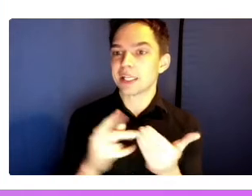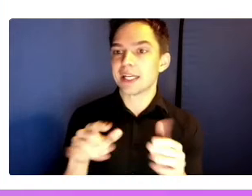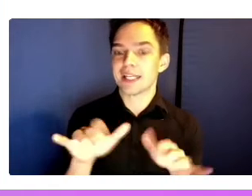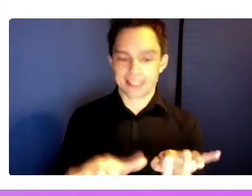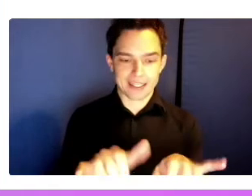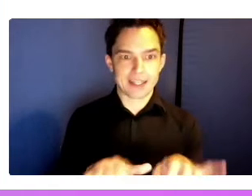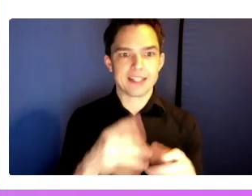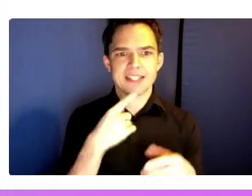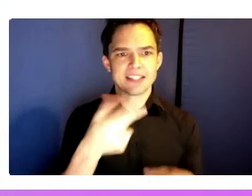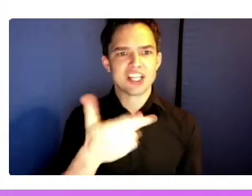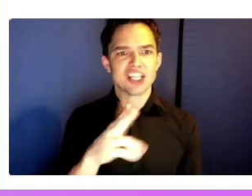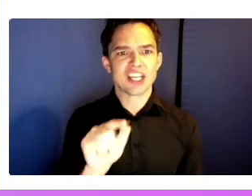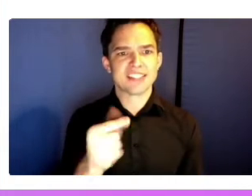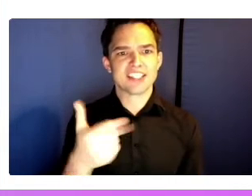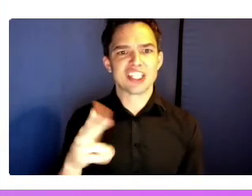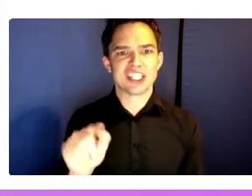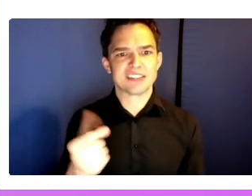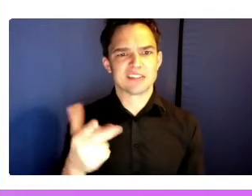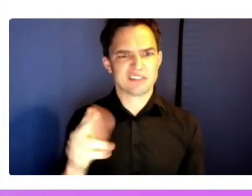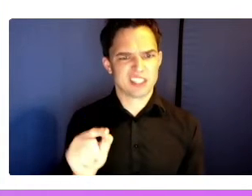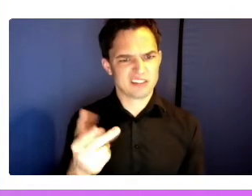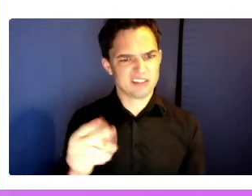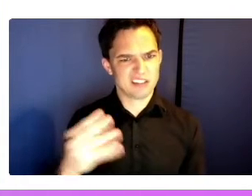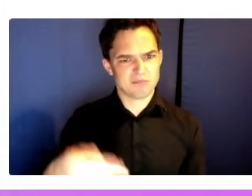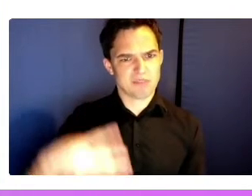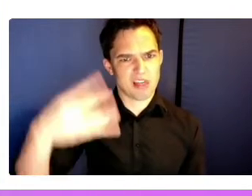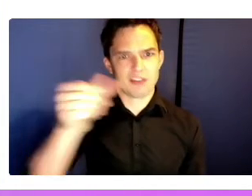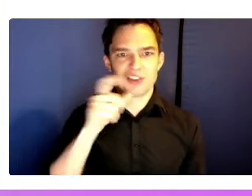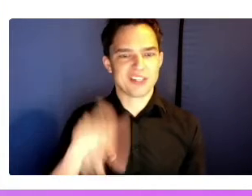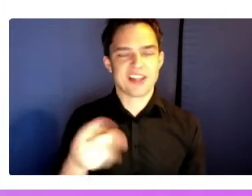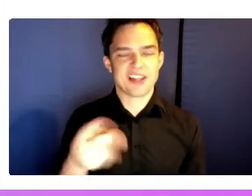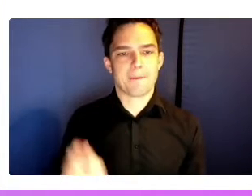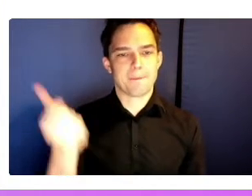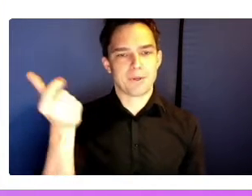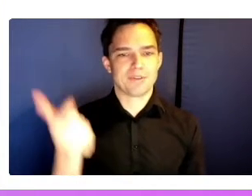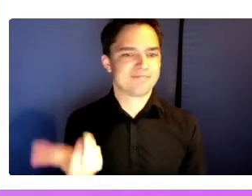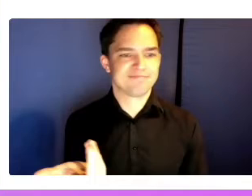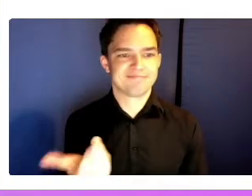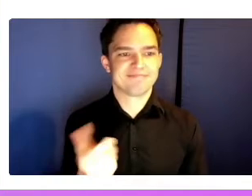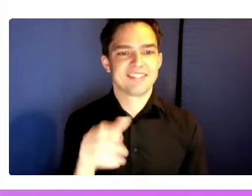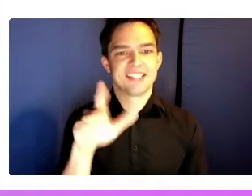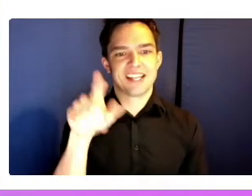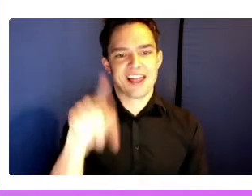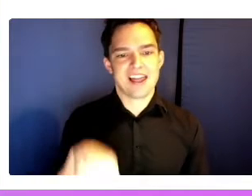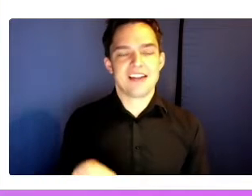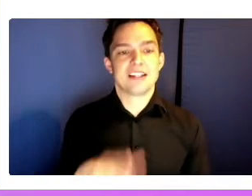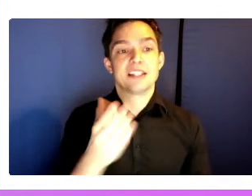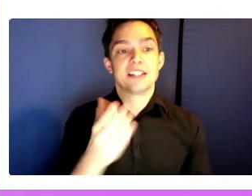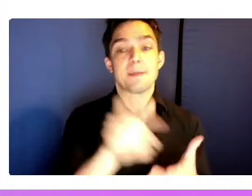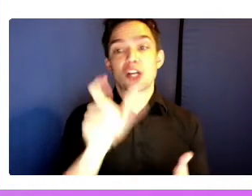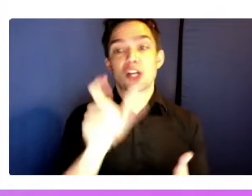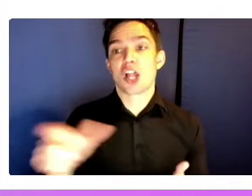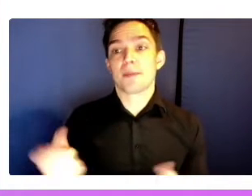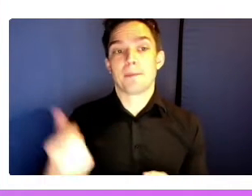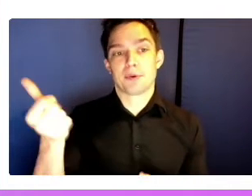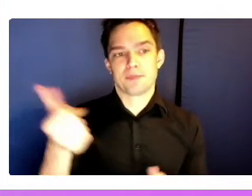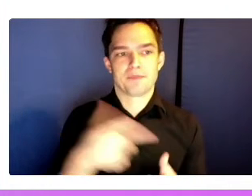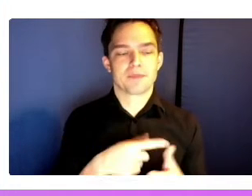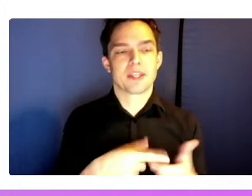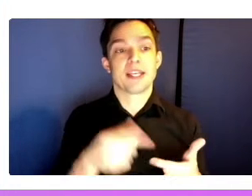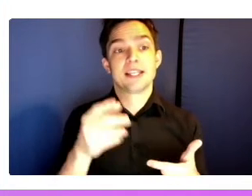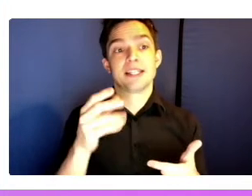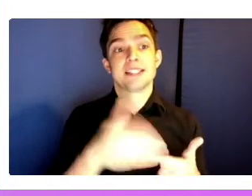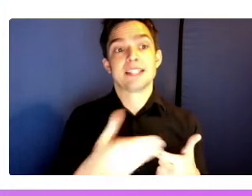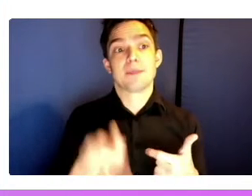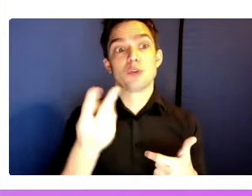just says gut, gut, gut, gut. We don't need that. Let's get rid of some columns. Step two, hiding